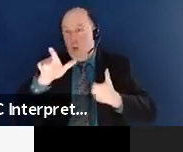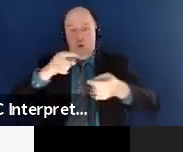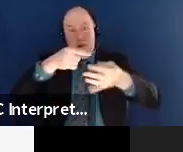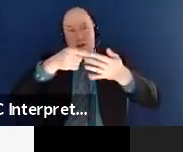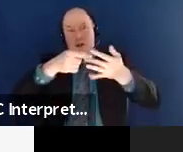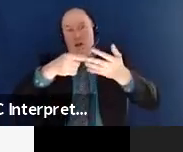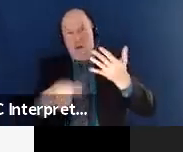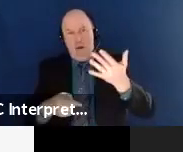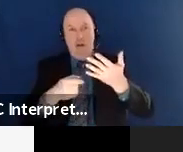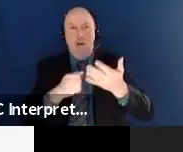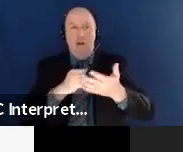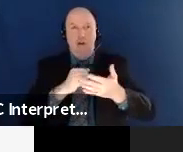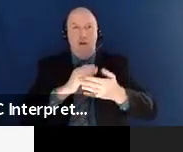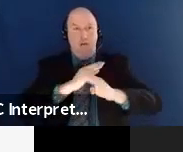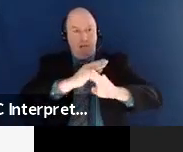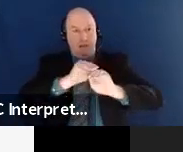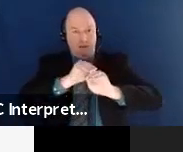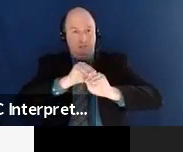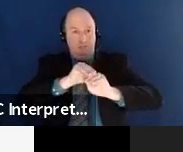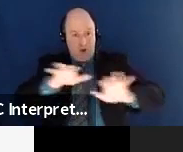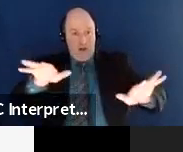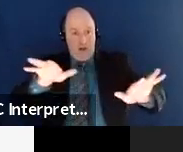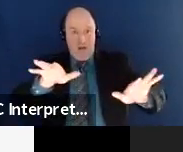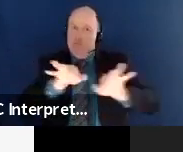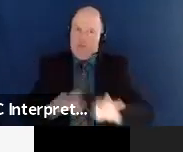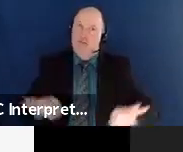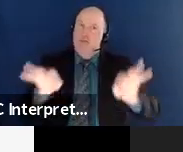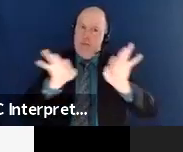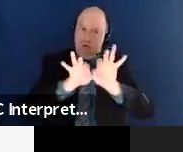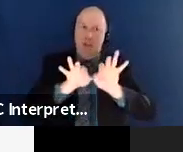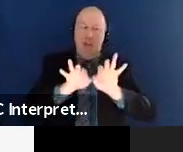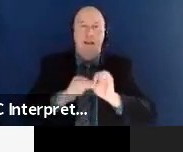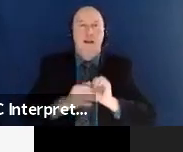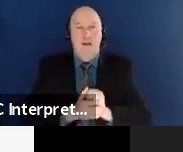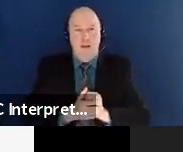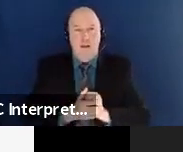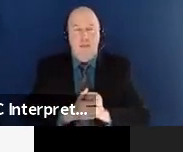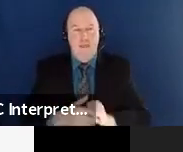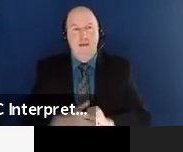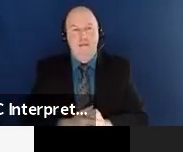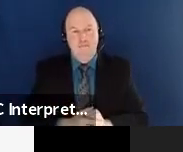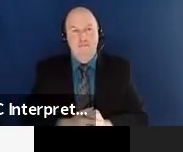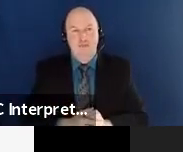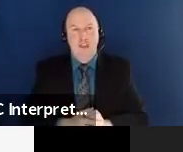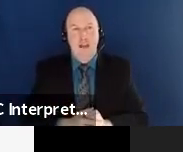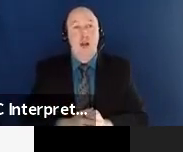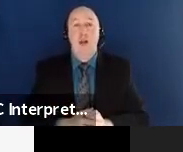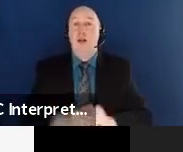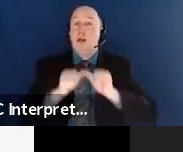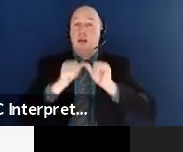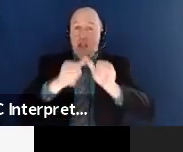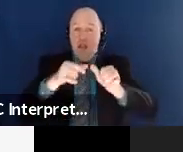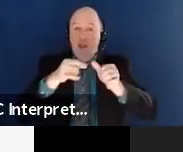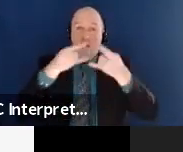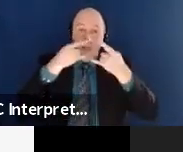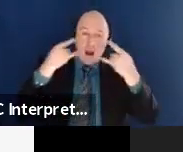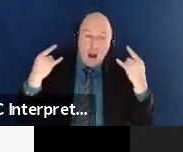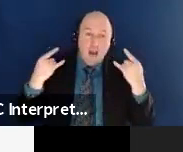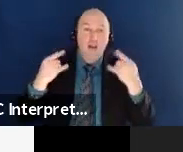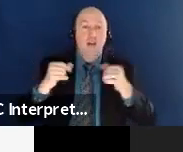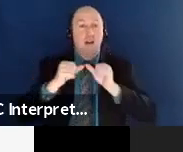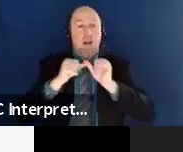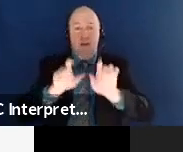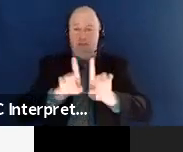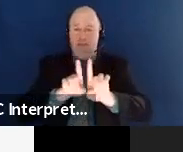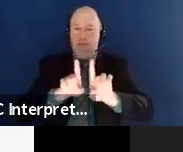spread of the virus continues to be critical until a substantial number of Ohioans can be vaccinated. Continue to wear masks and social distance